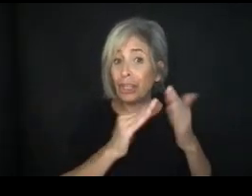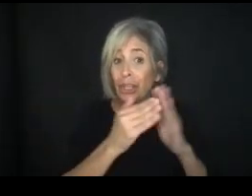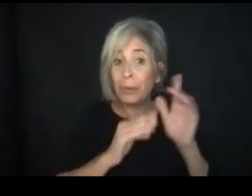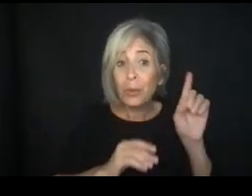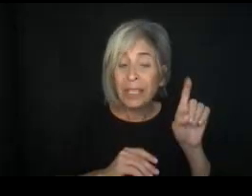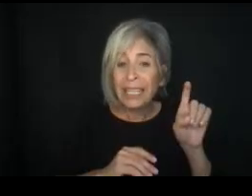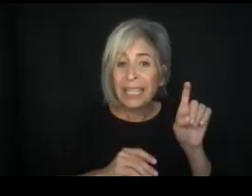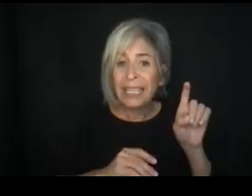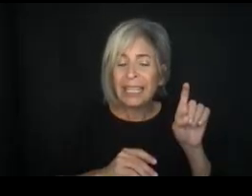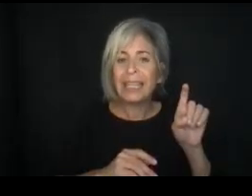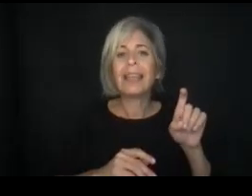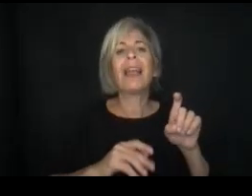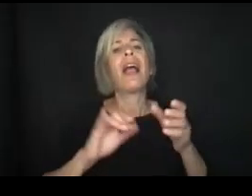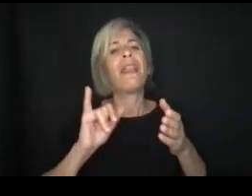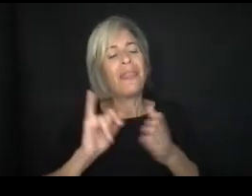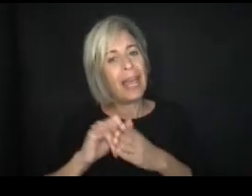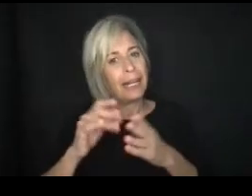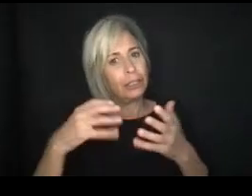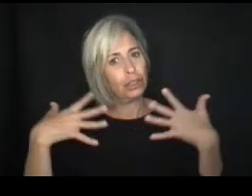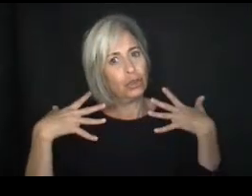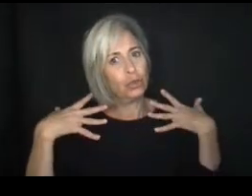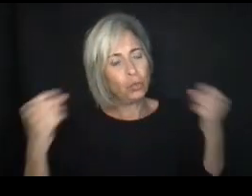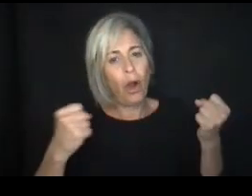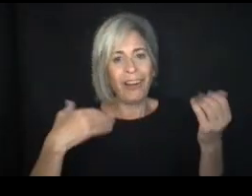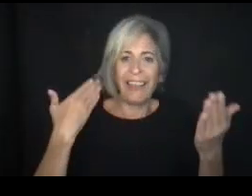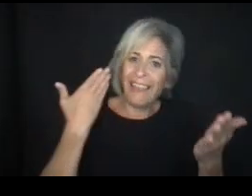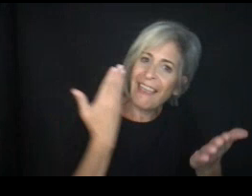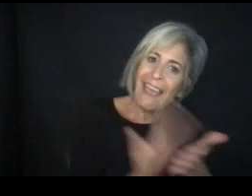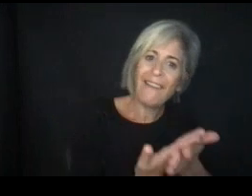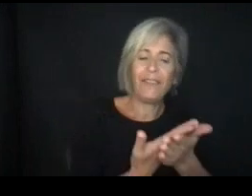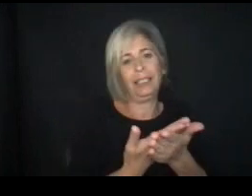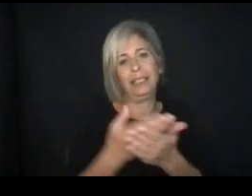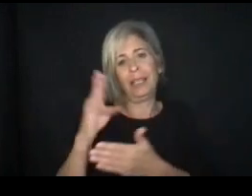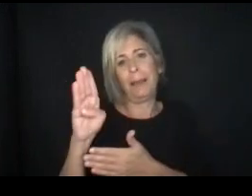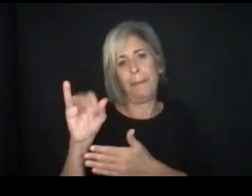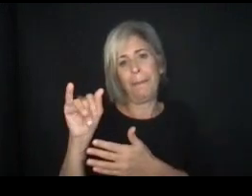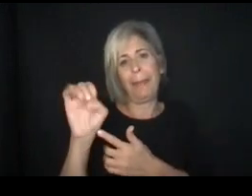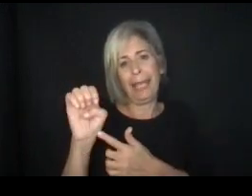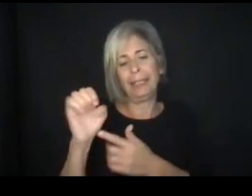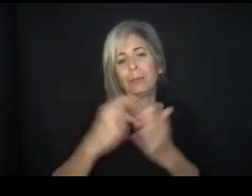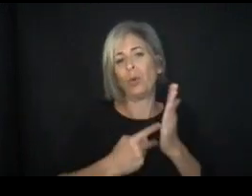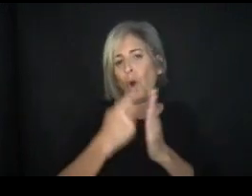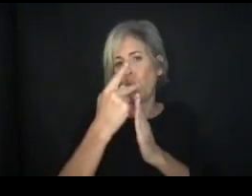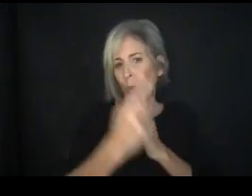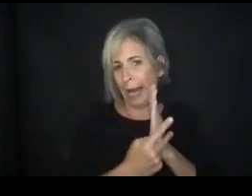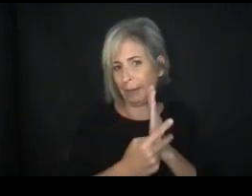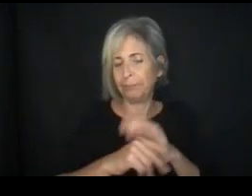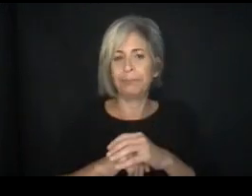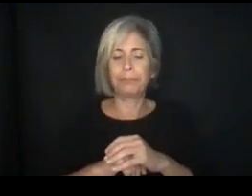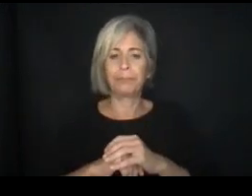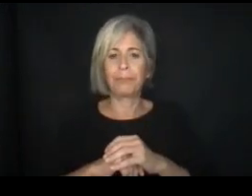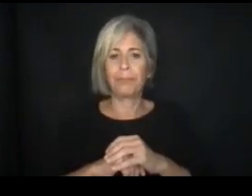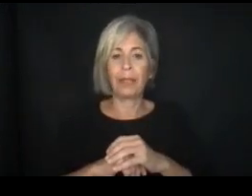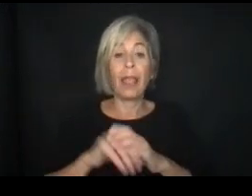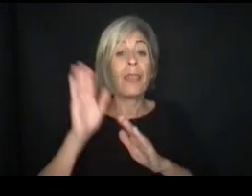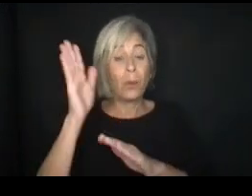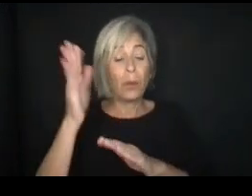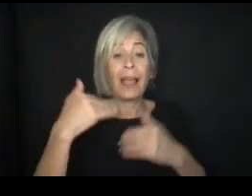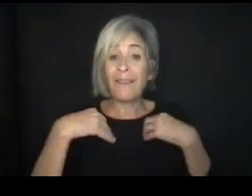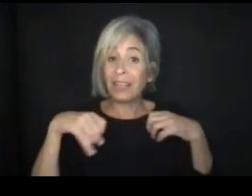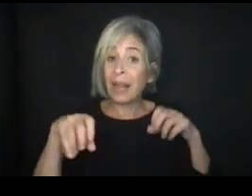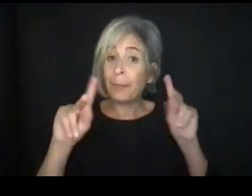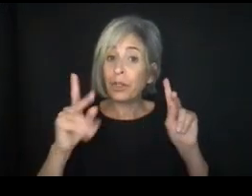So that's something that is a strong evidence-based program. So there'll be an opportunity